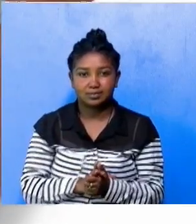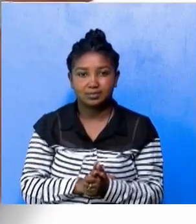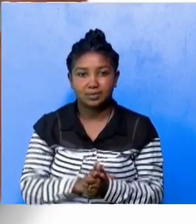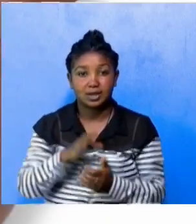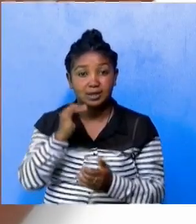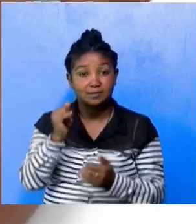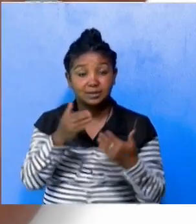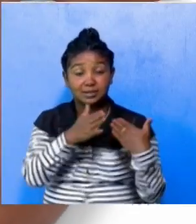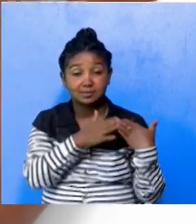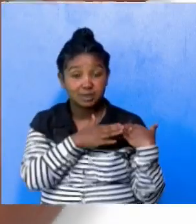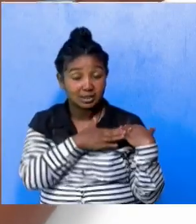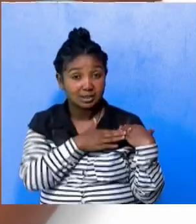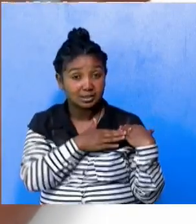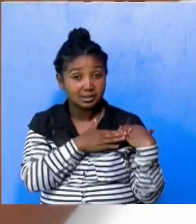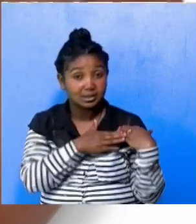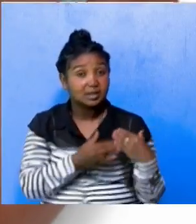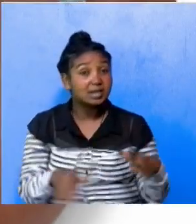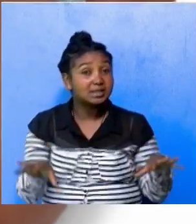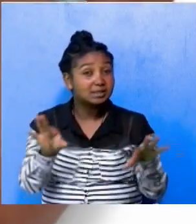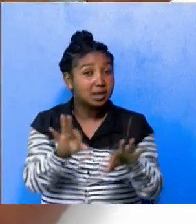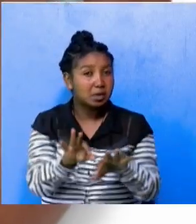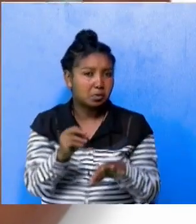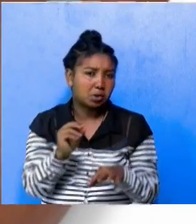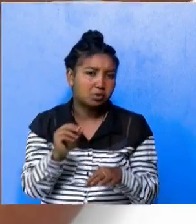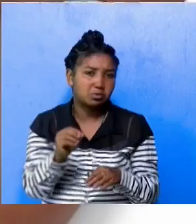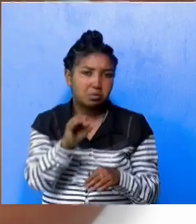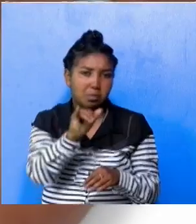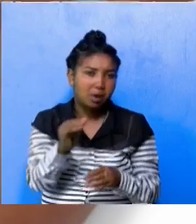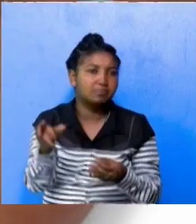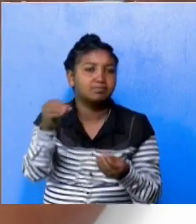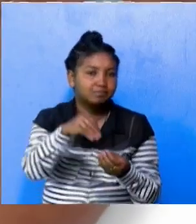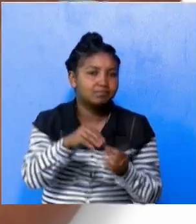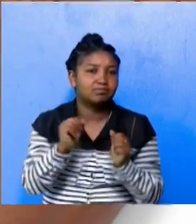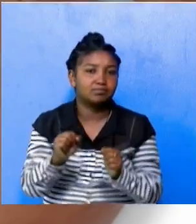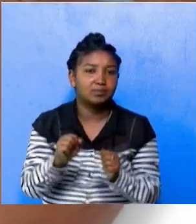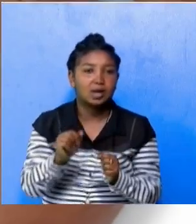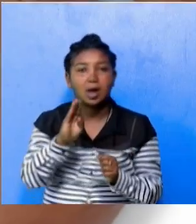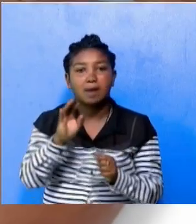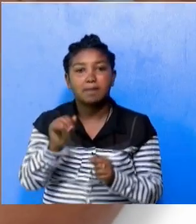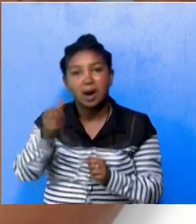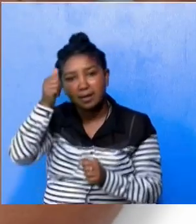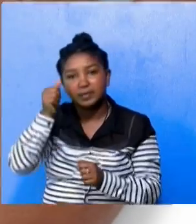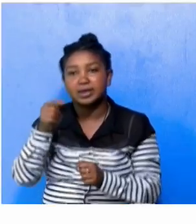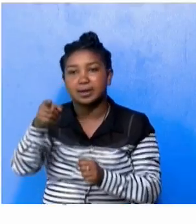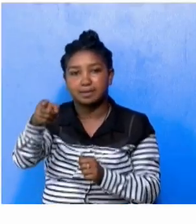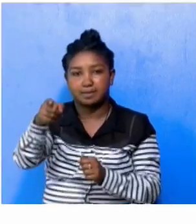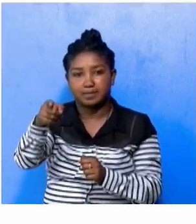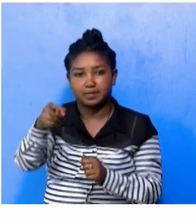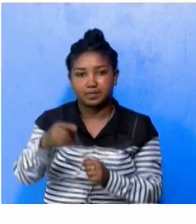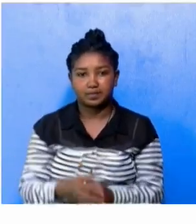If the subject is necessary, we can use by structure, by him.